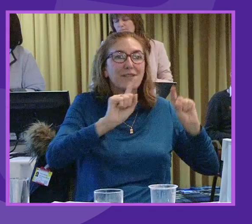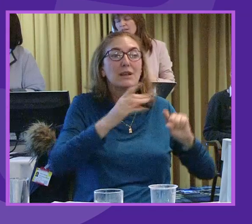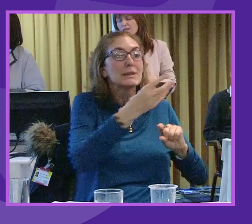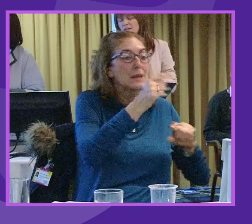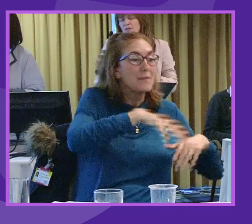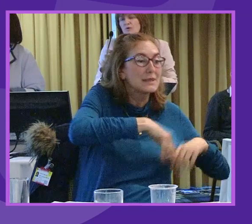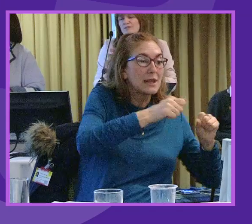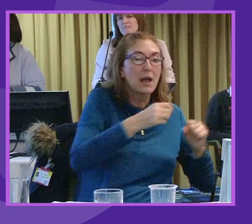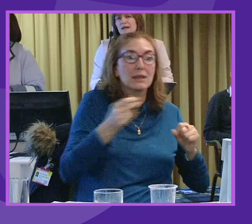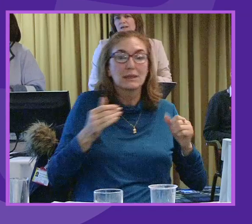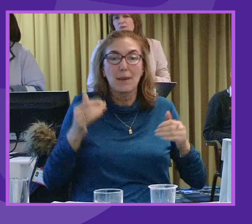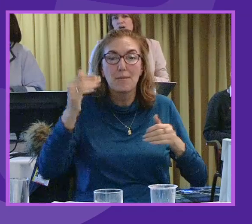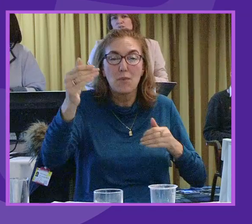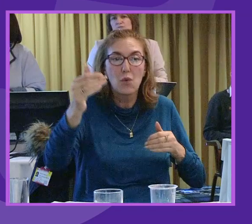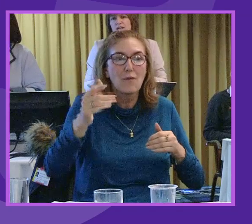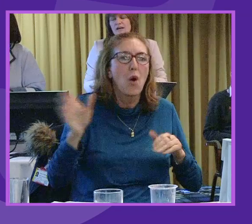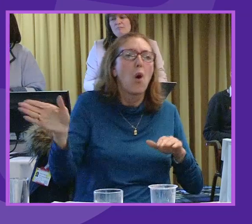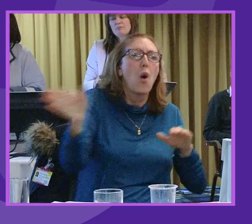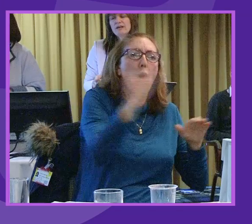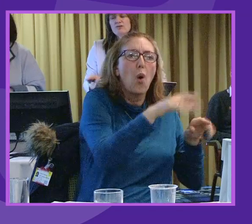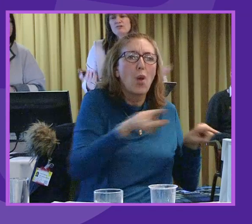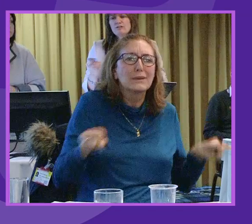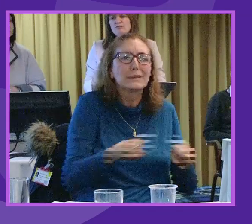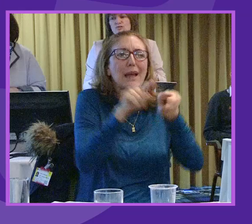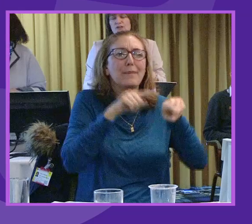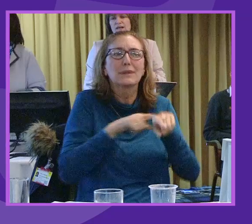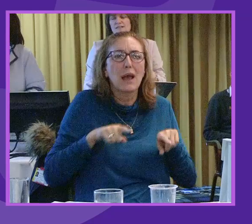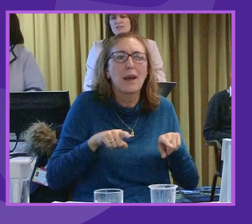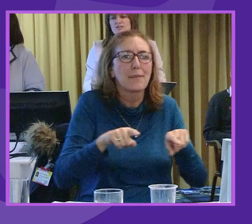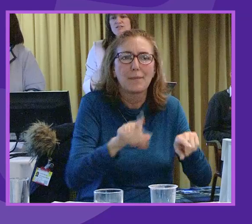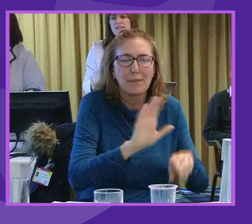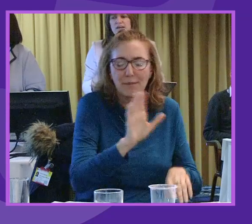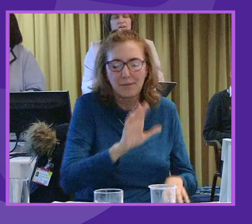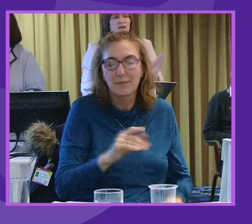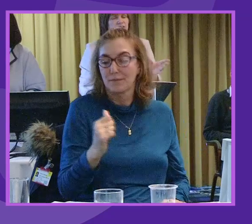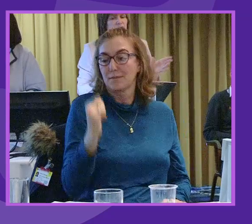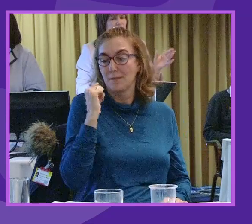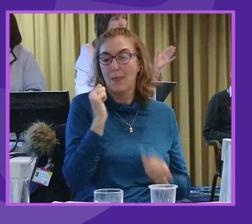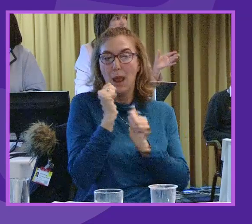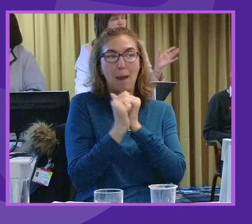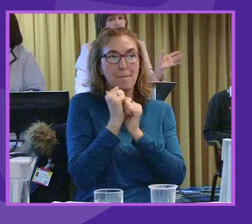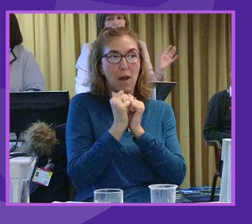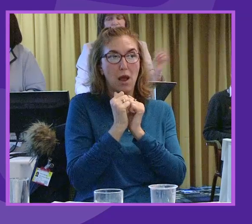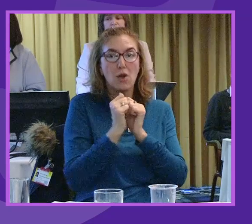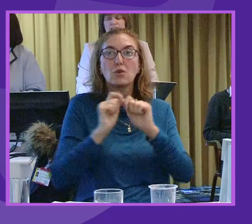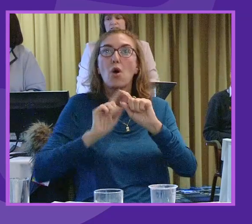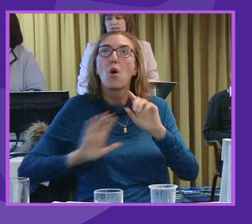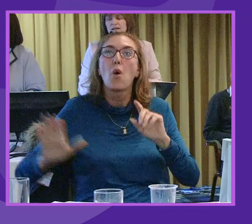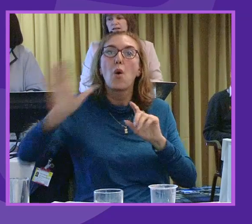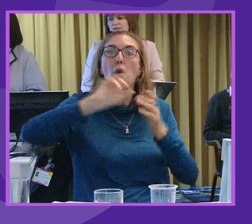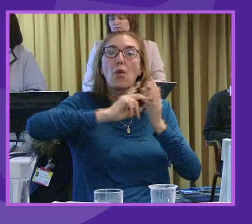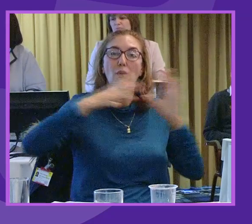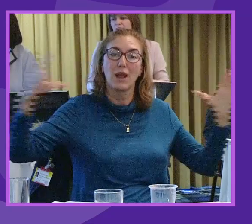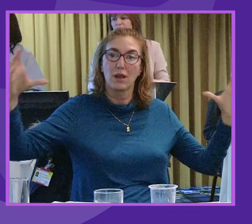into teams. And what we did back in March was bring all of those organisations